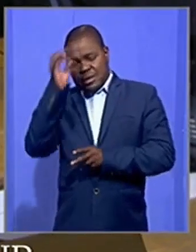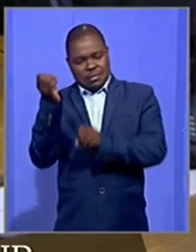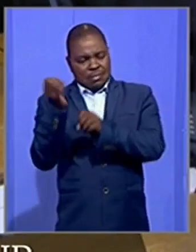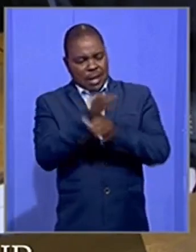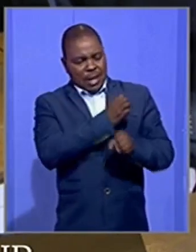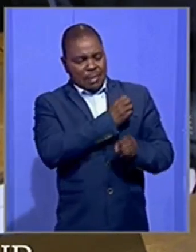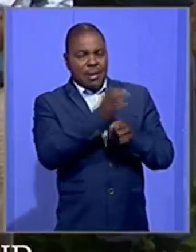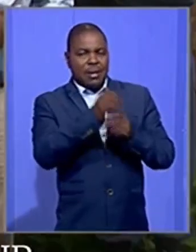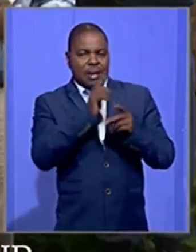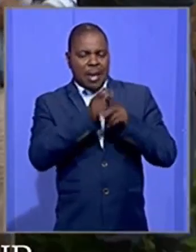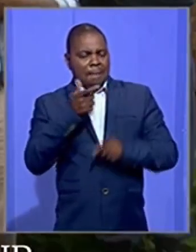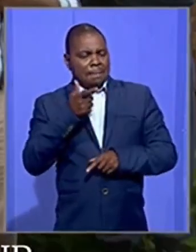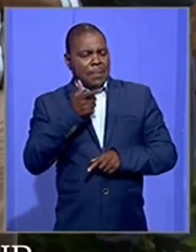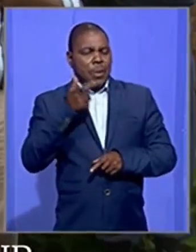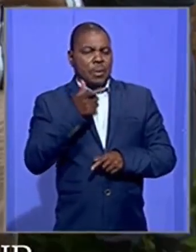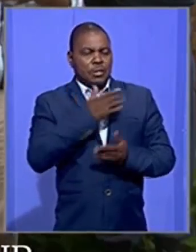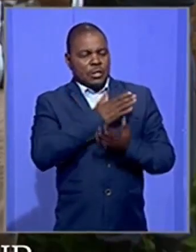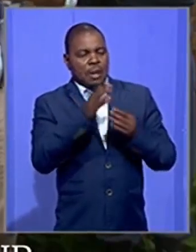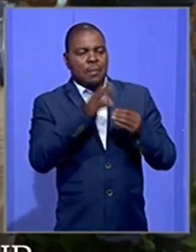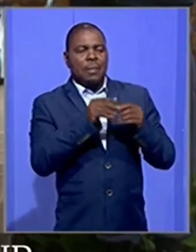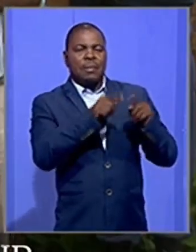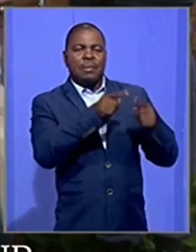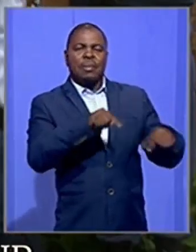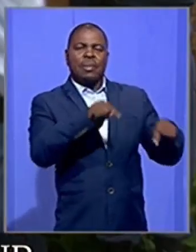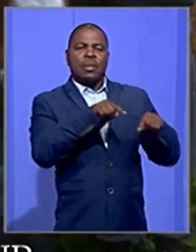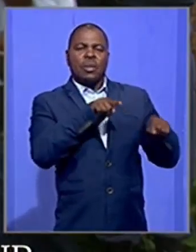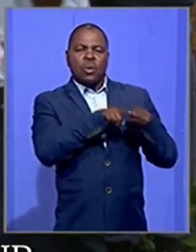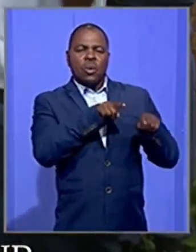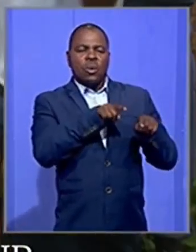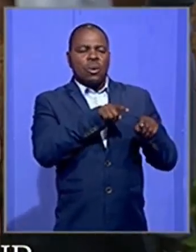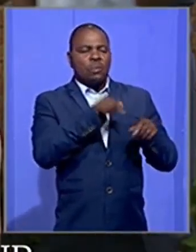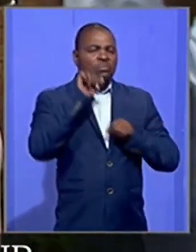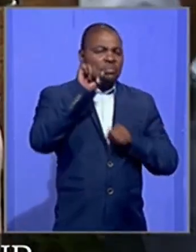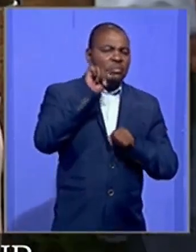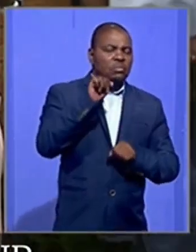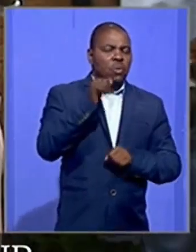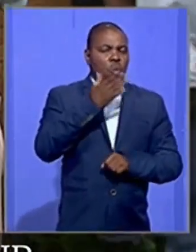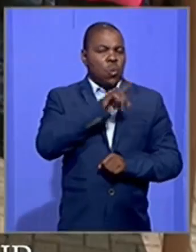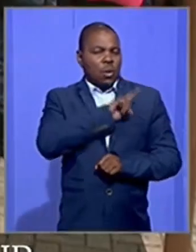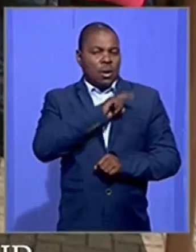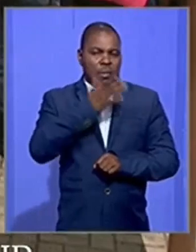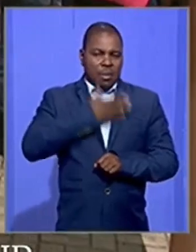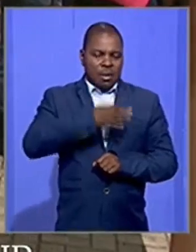tebang le go thuntsiwa ga maloko a bone a neng a ngadile tiro a lopa motlhatloso wa